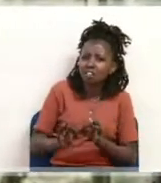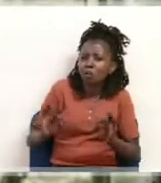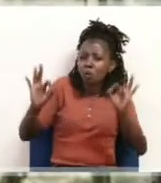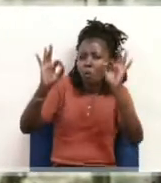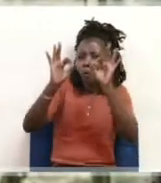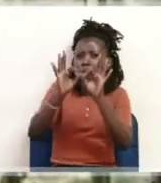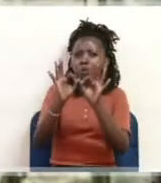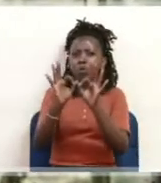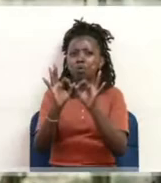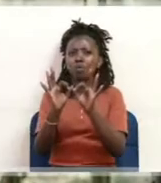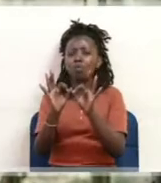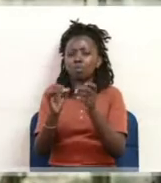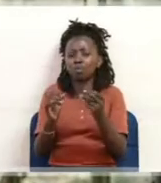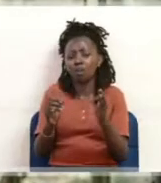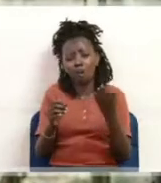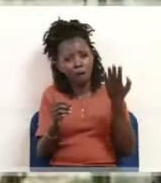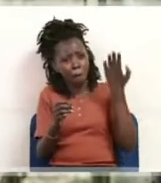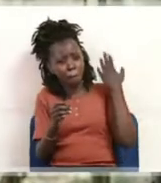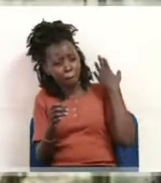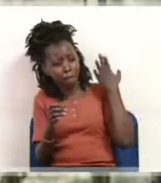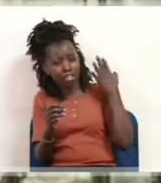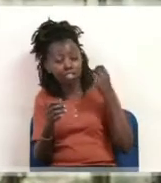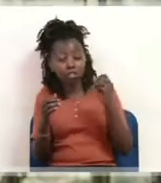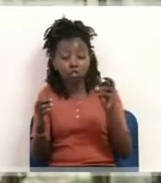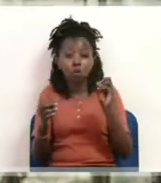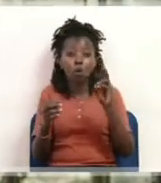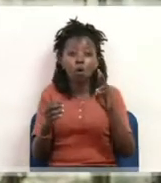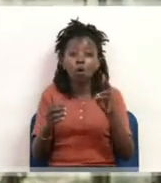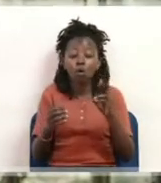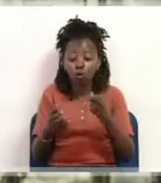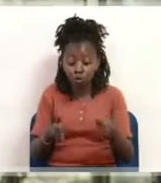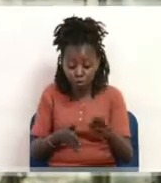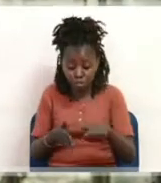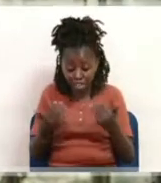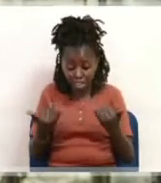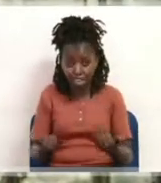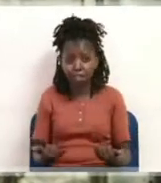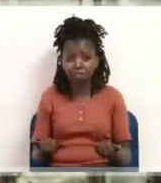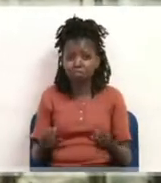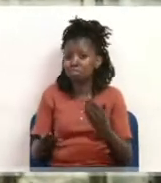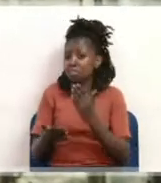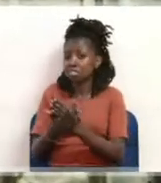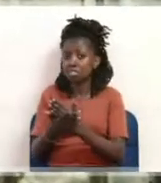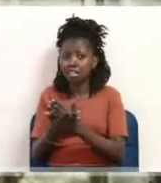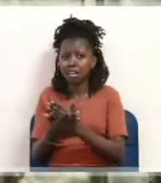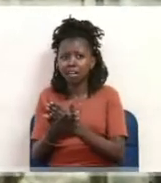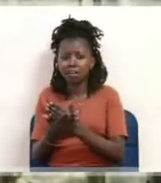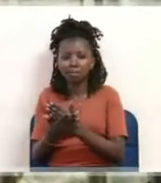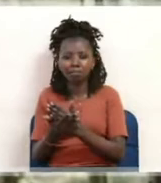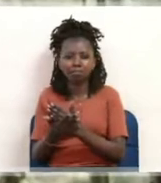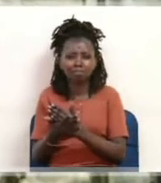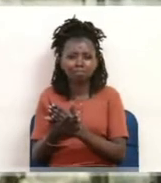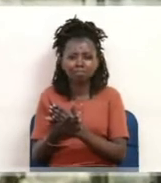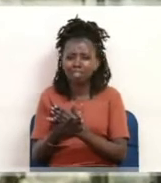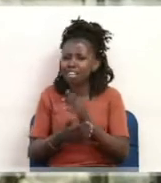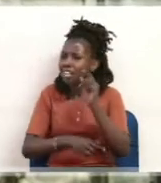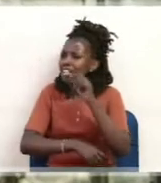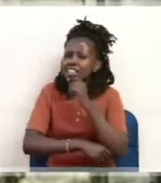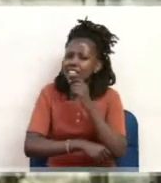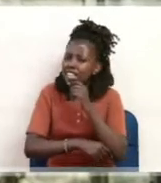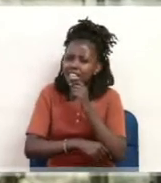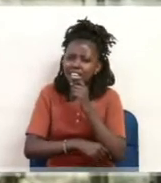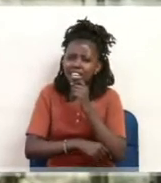those things even on your future prospect. There are some of you that are so crazy about the future that